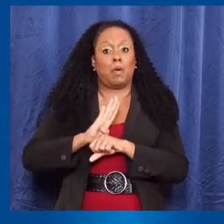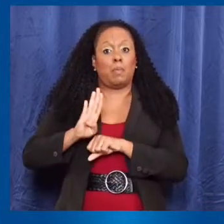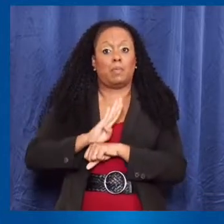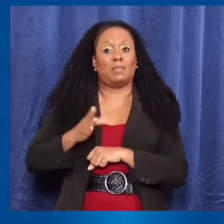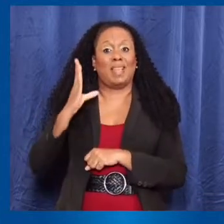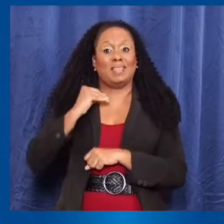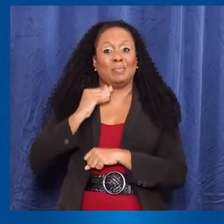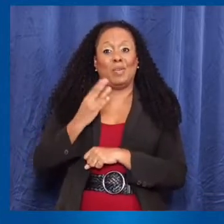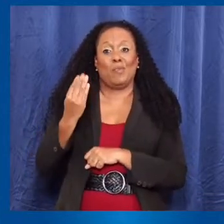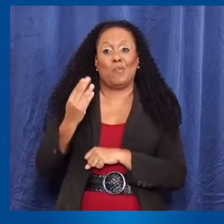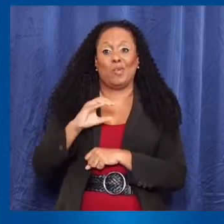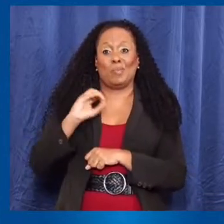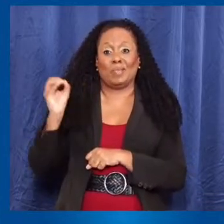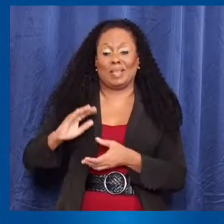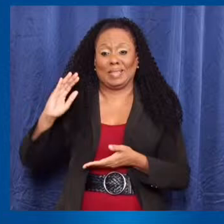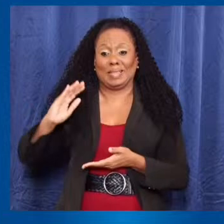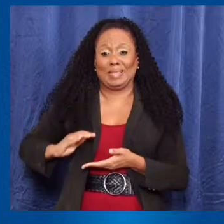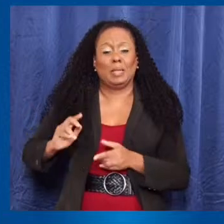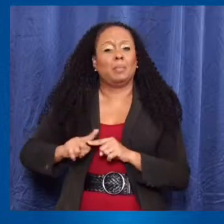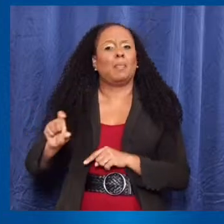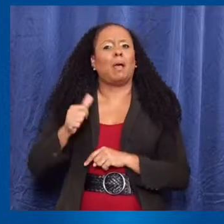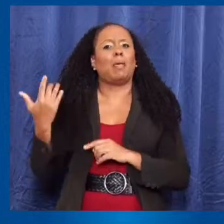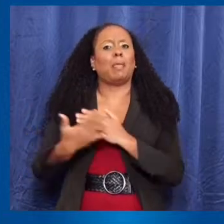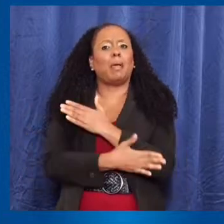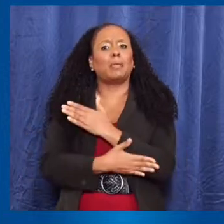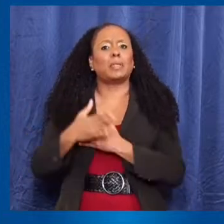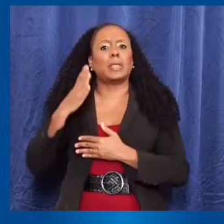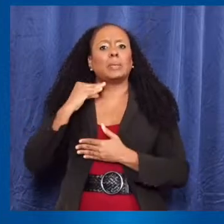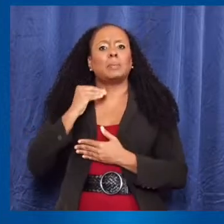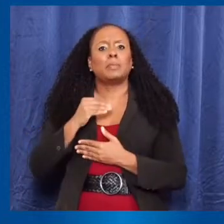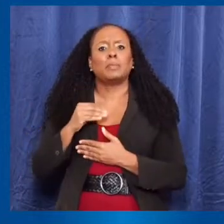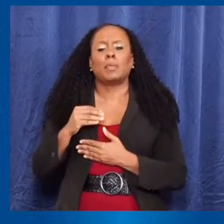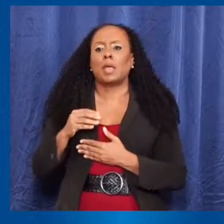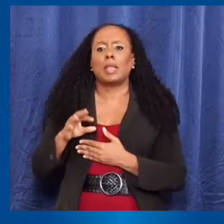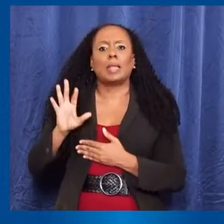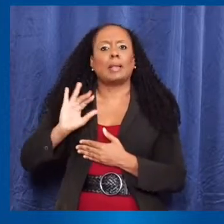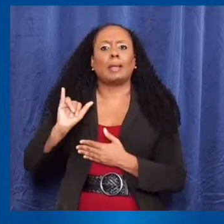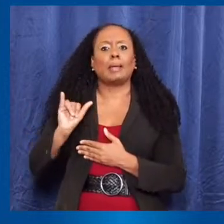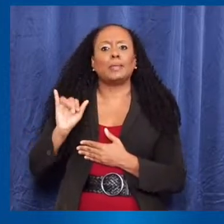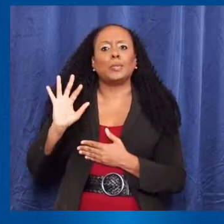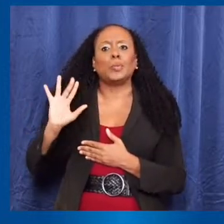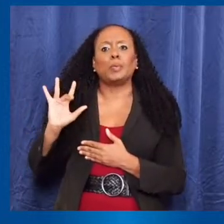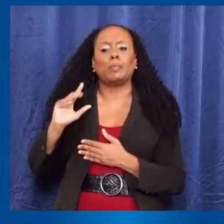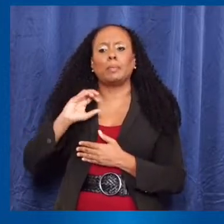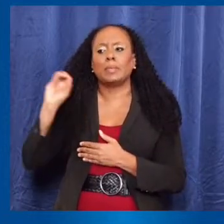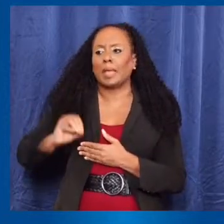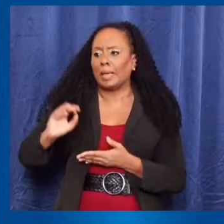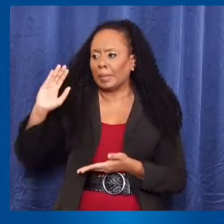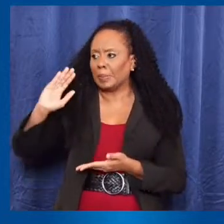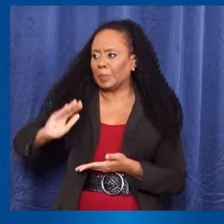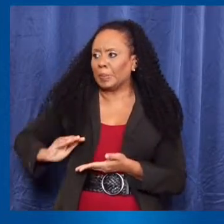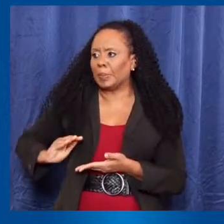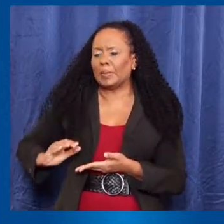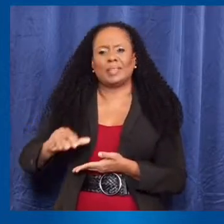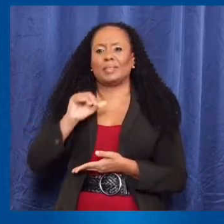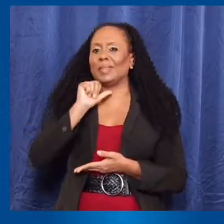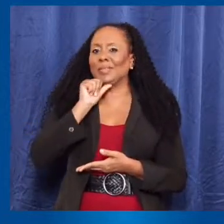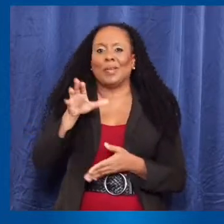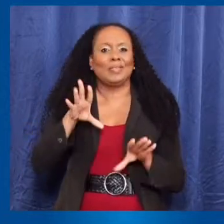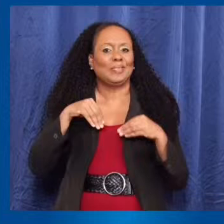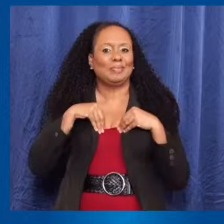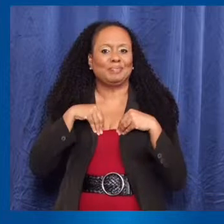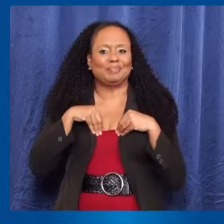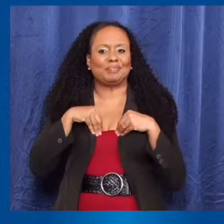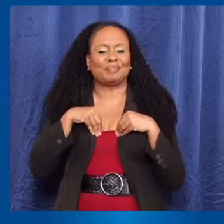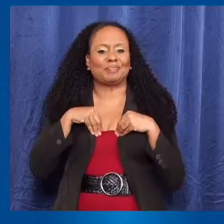Aruba, they were between 25 and 30%. And this, therefore, for us, is an unacceptable situation because